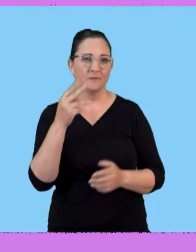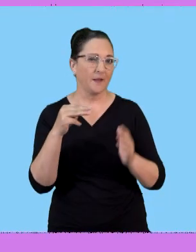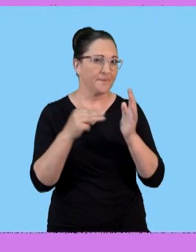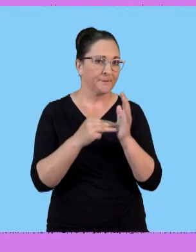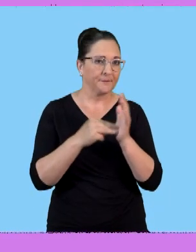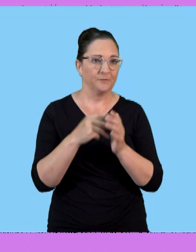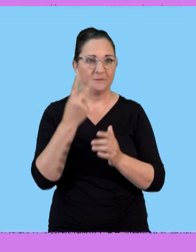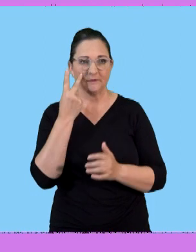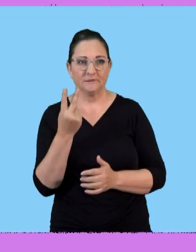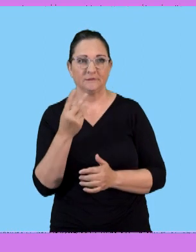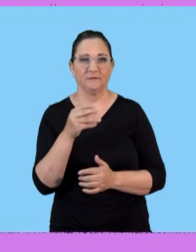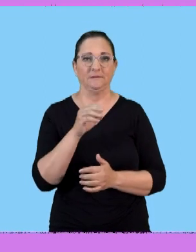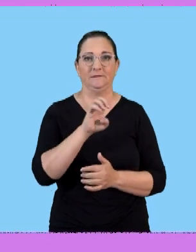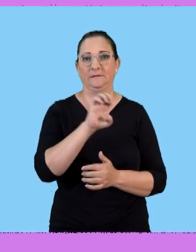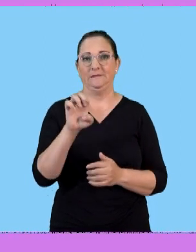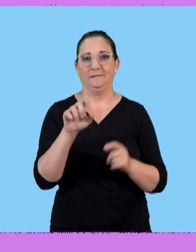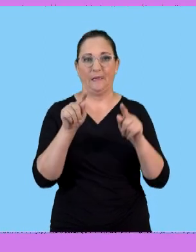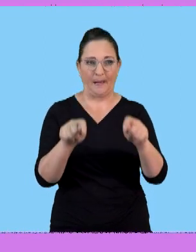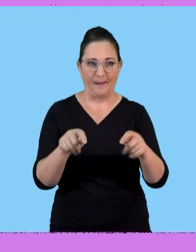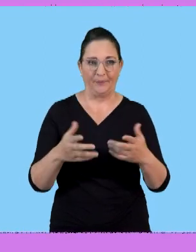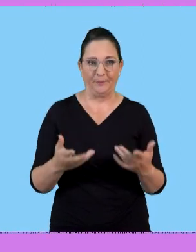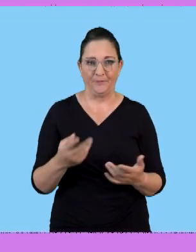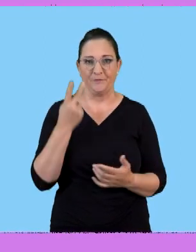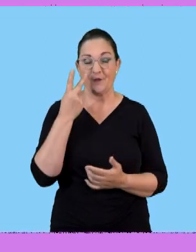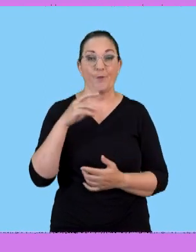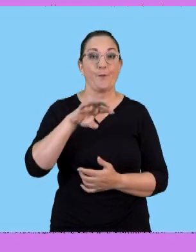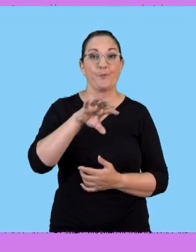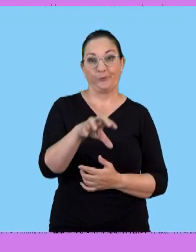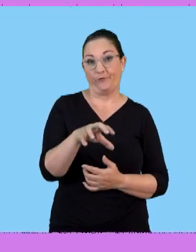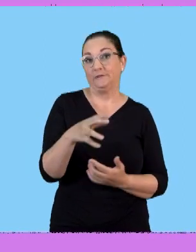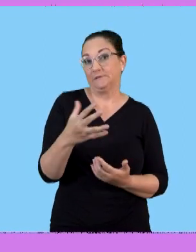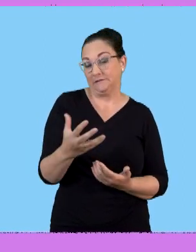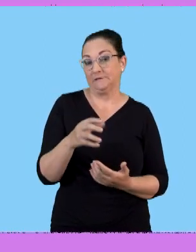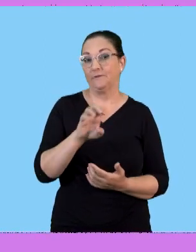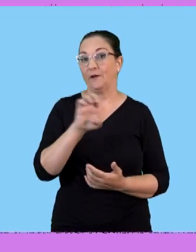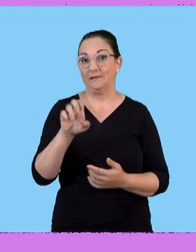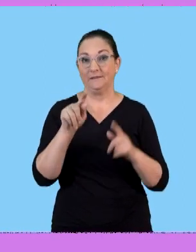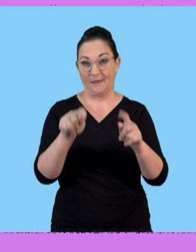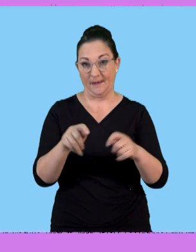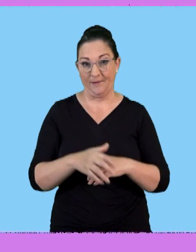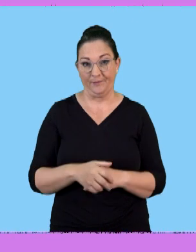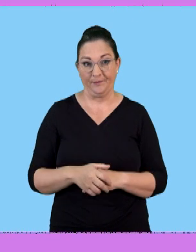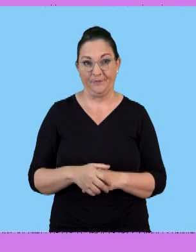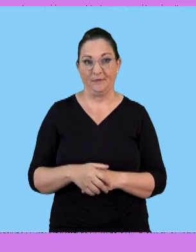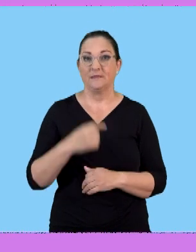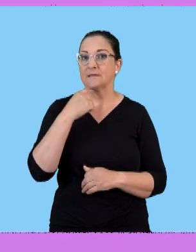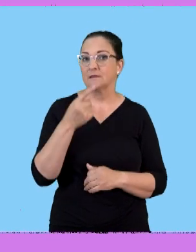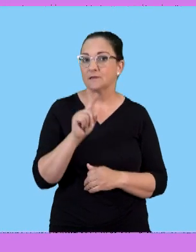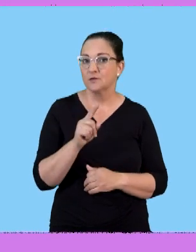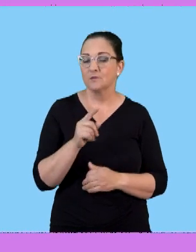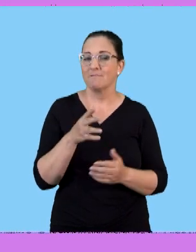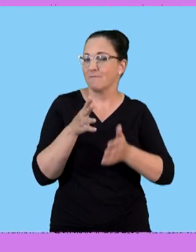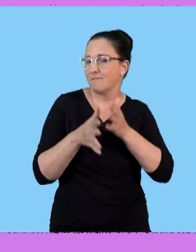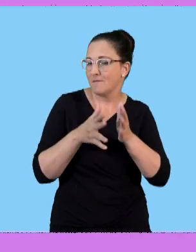right, already I can see there's Eastern Cape, so this is the province of the Eastern Cape. So the instruction here